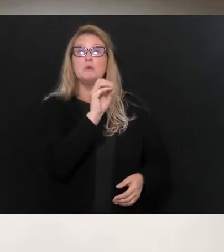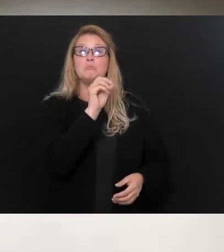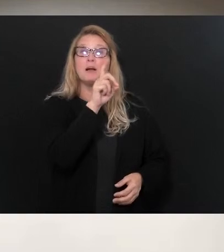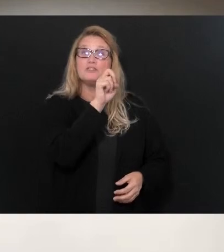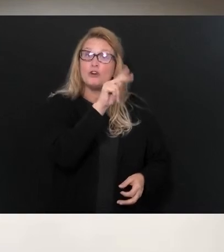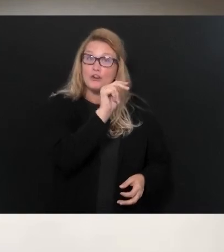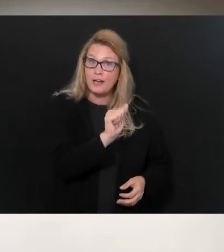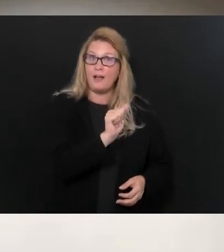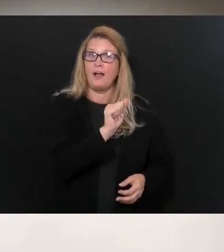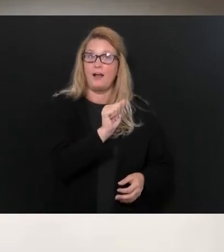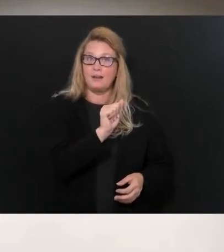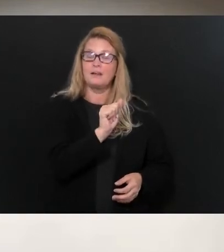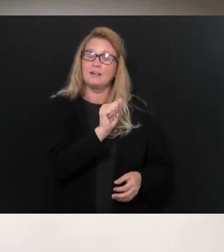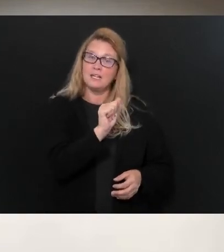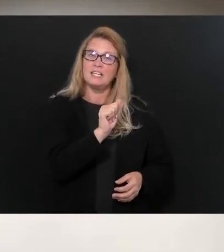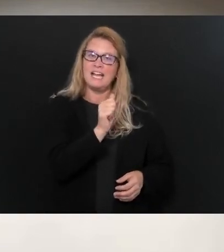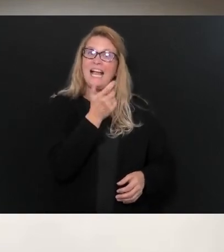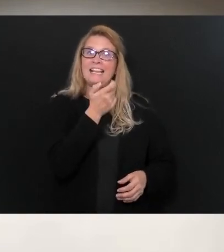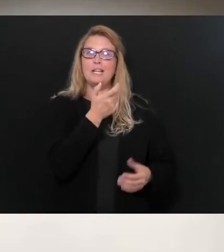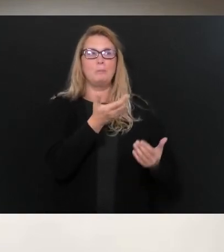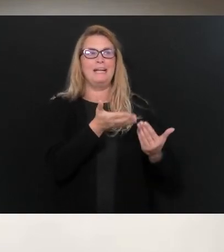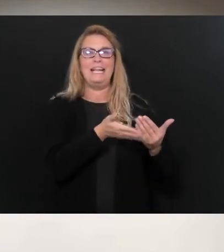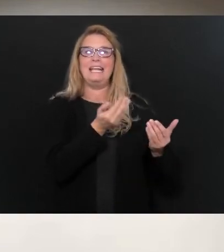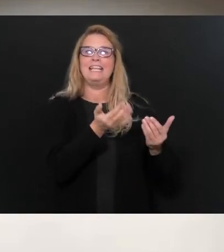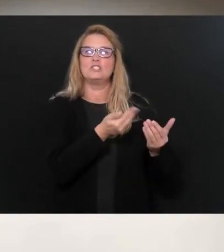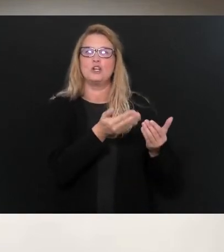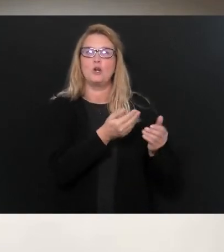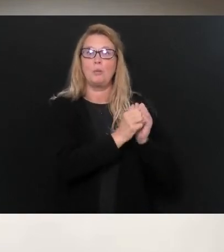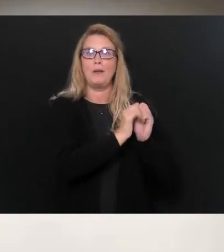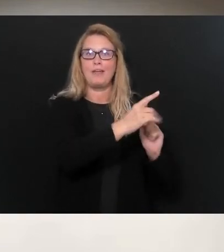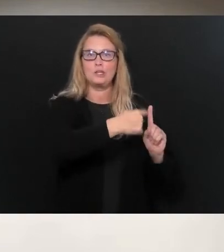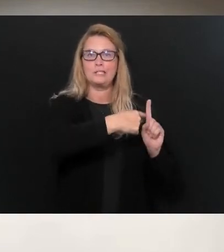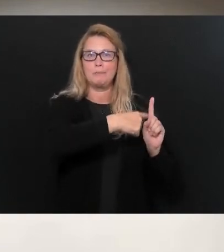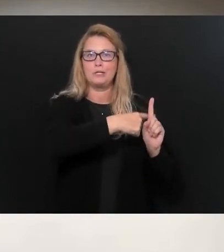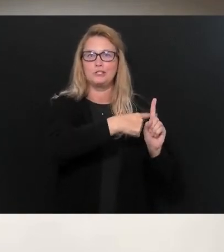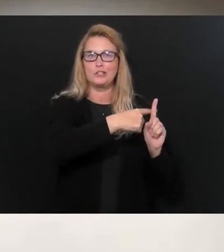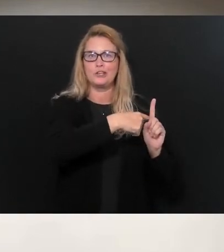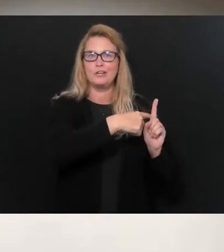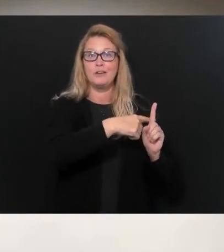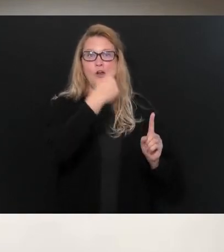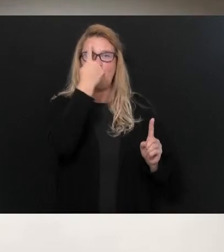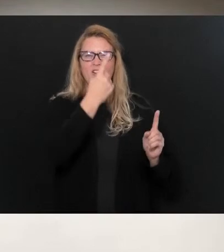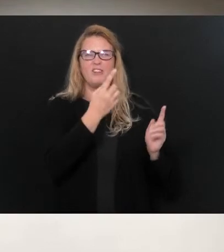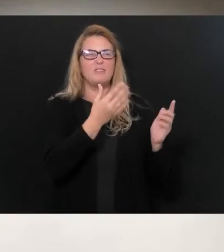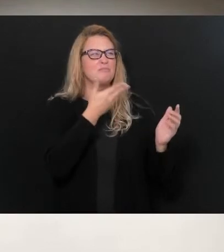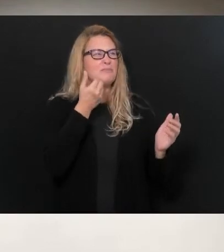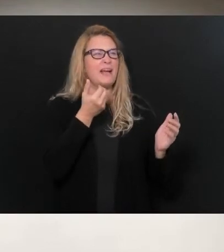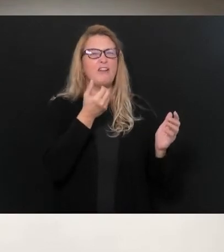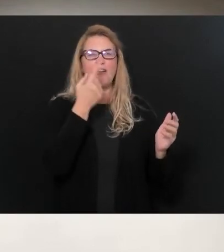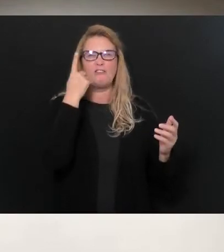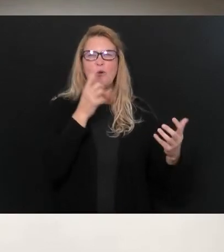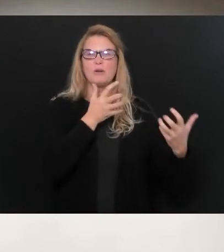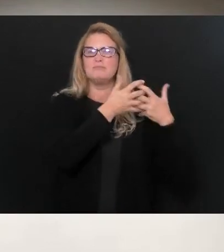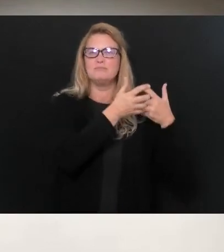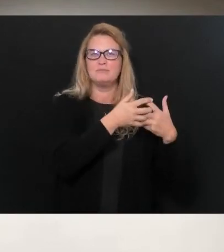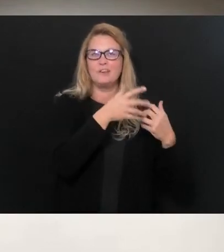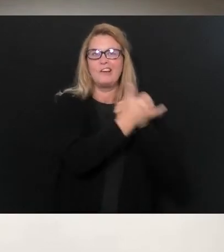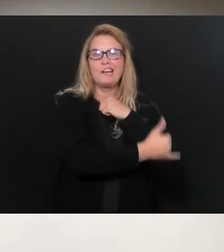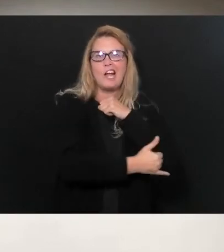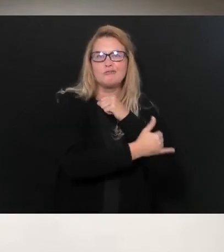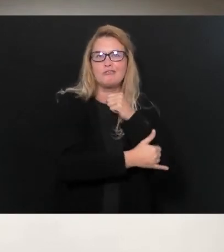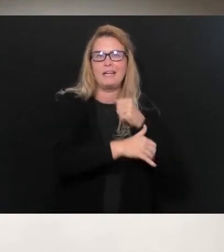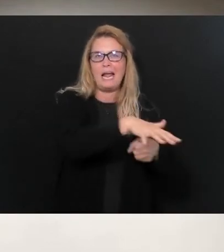point out, are better suited for further distance out in rural areas because of the ability to maintain